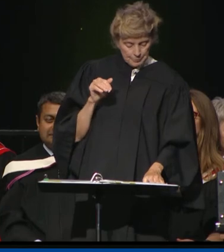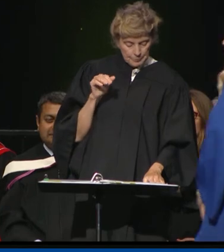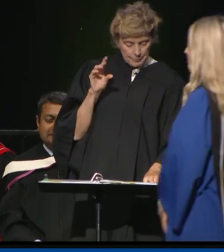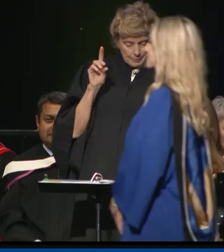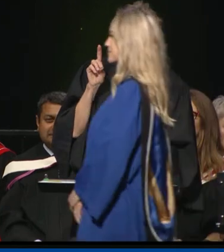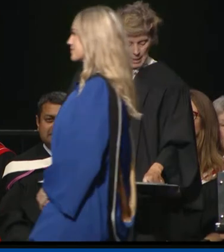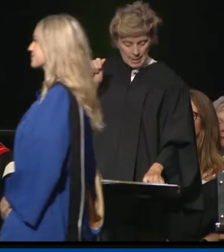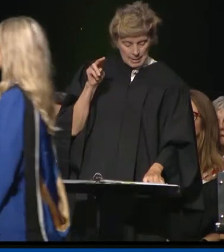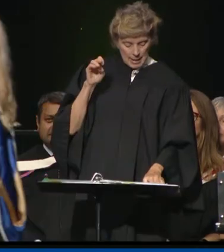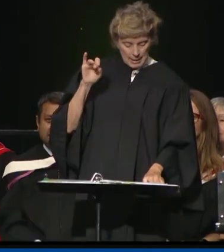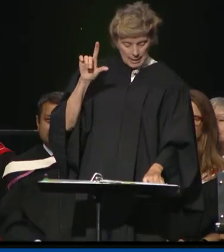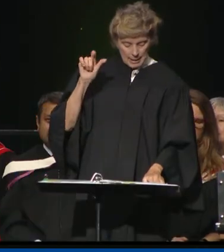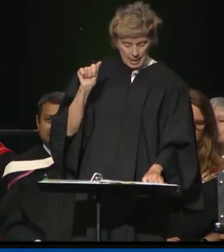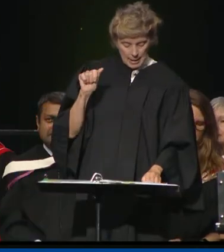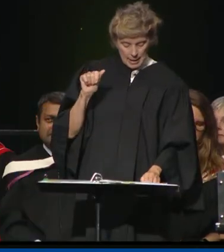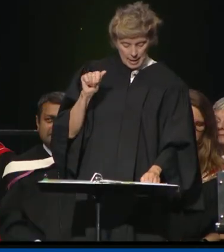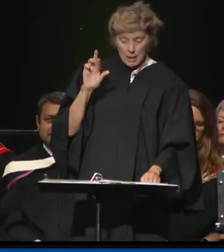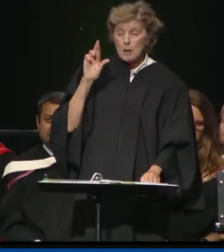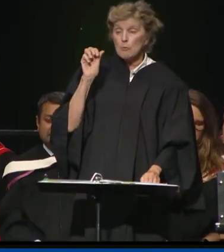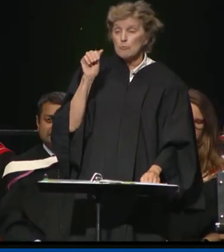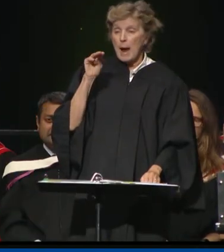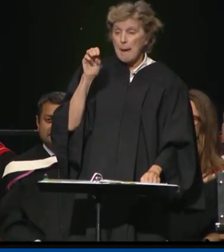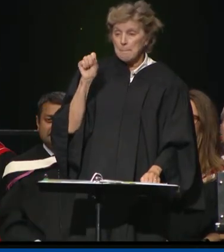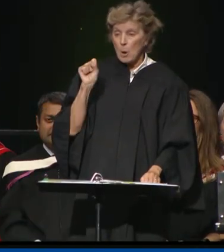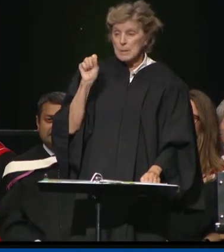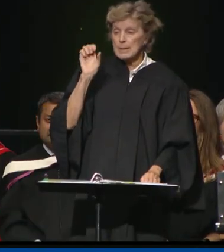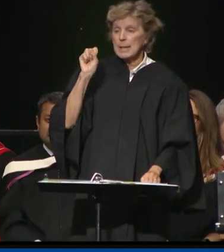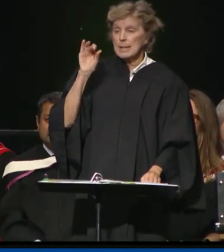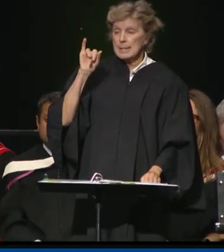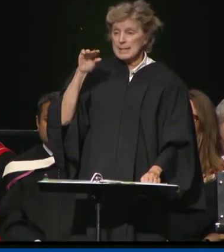Daniela Ramos Simpson.